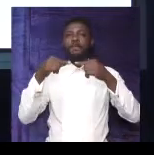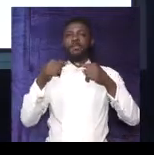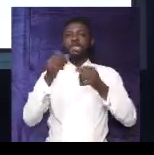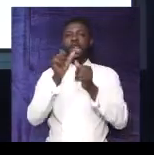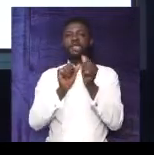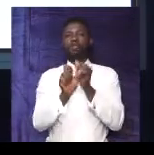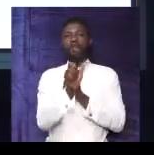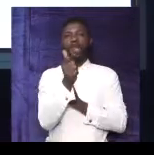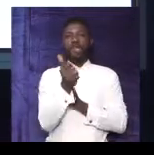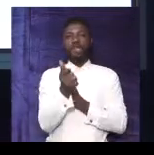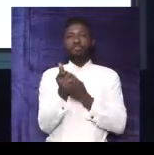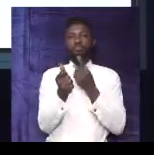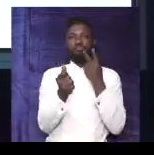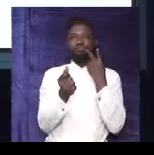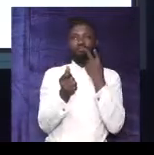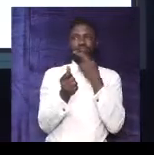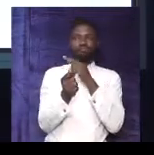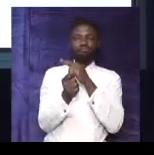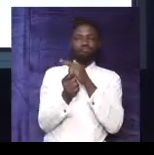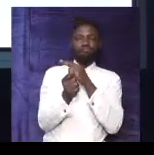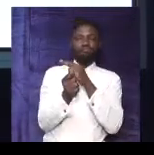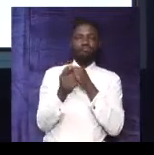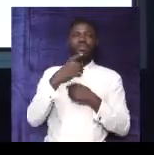vertically opposite each other,